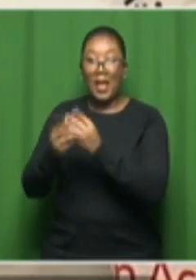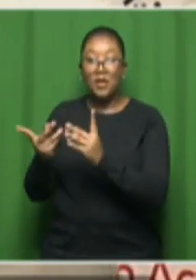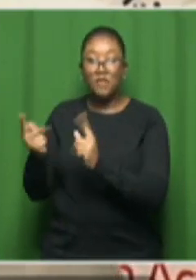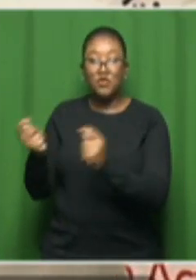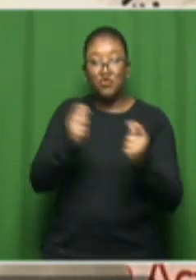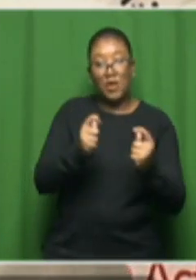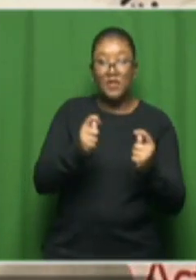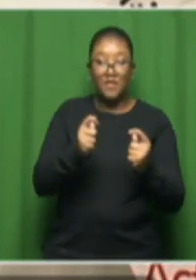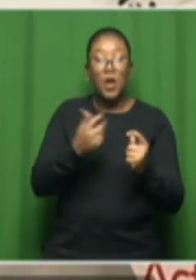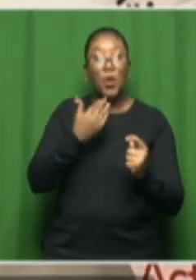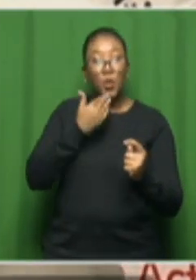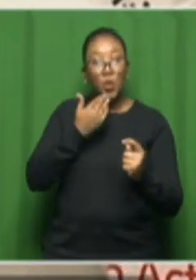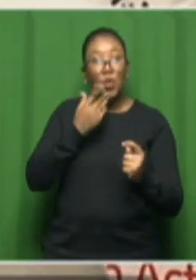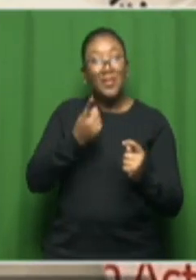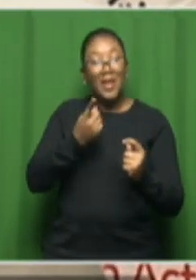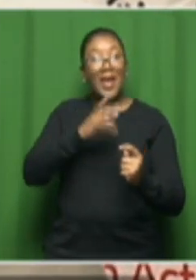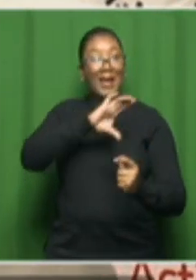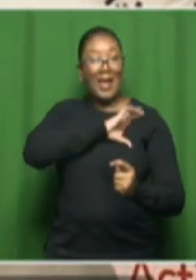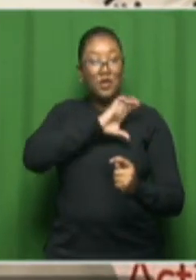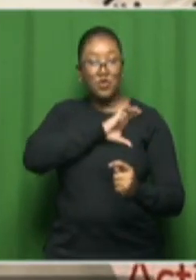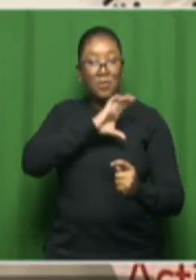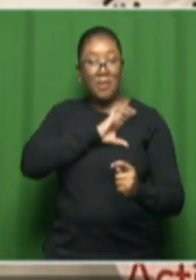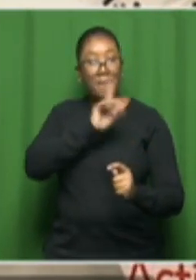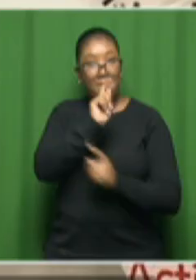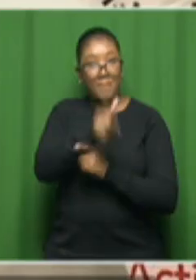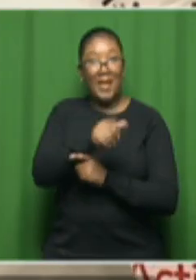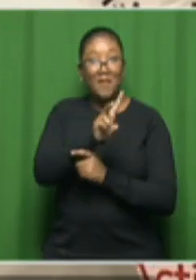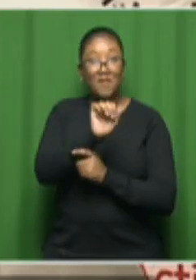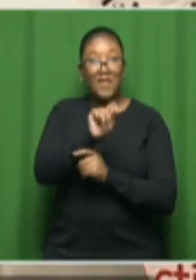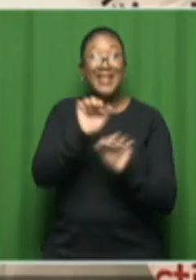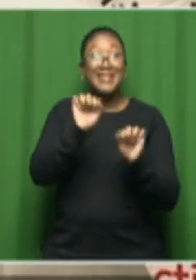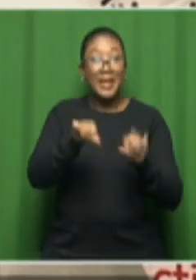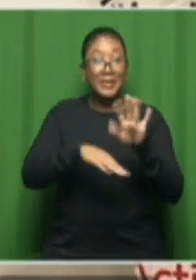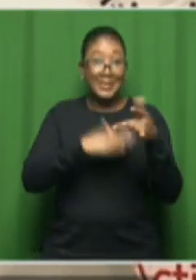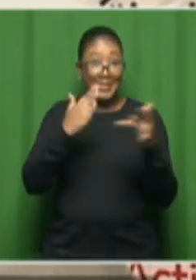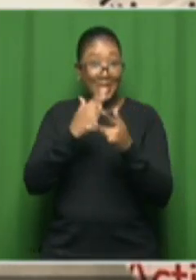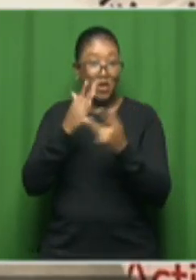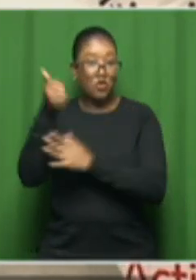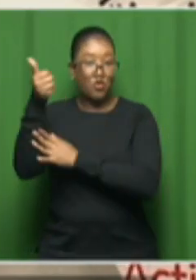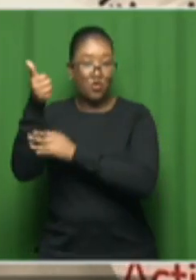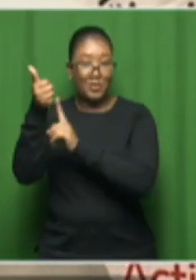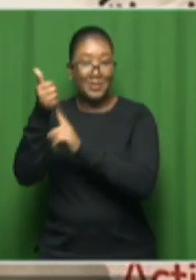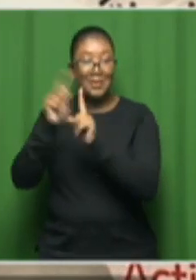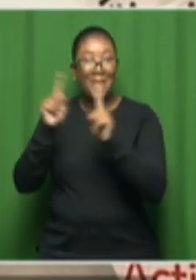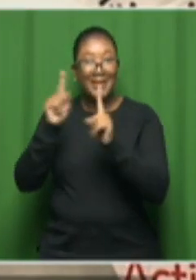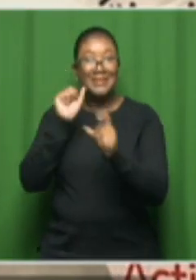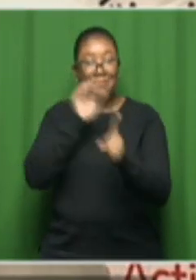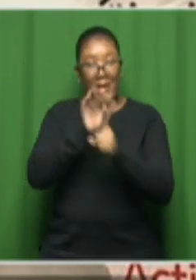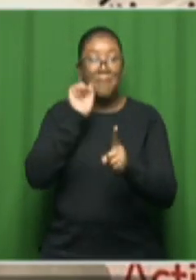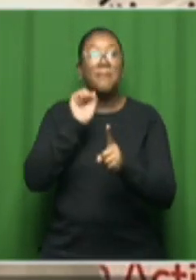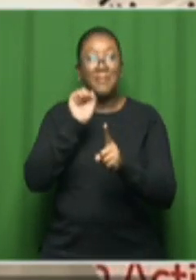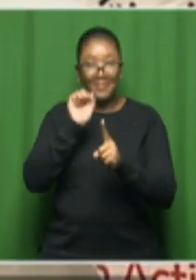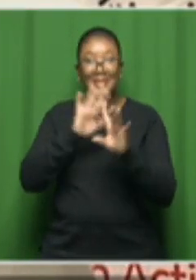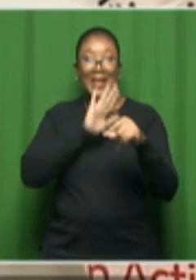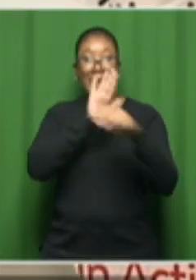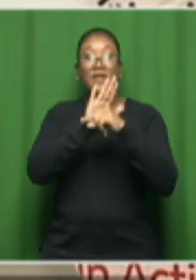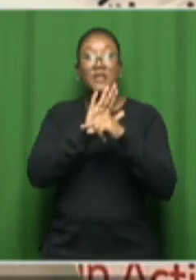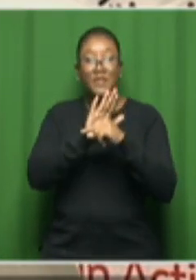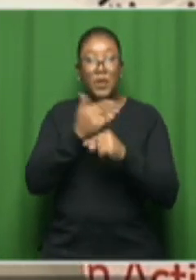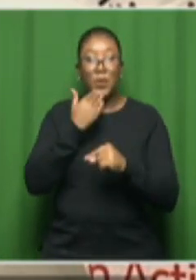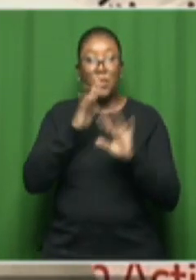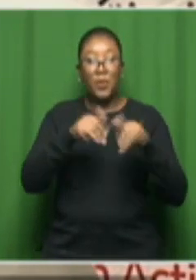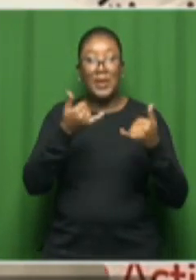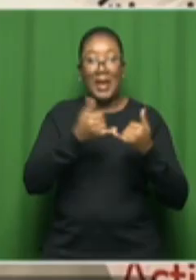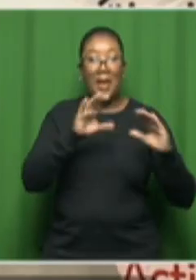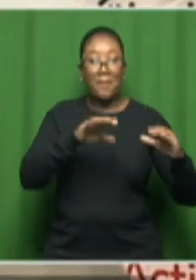motorists. So while technology is good, it does come at a cost. And so when we talk about this credit card